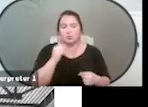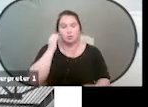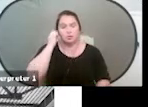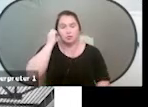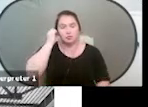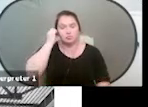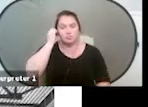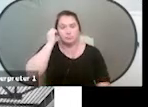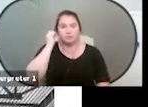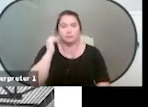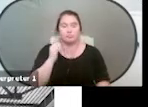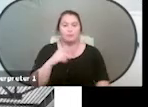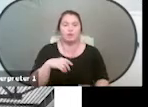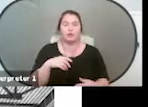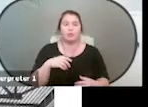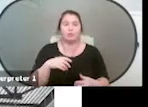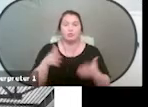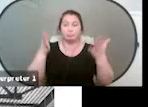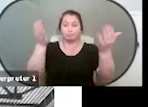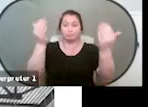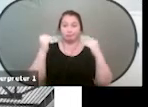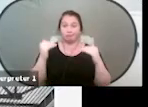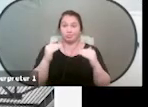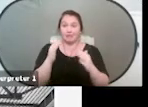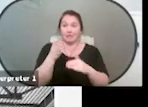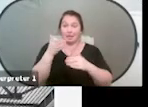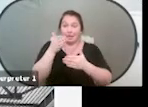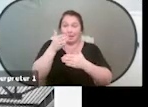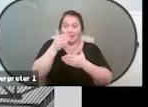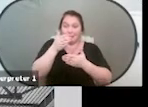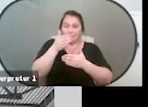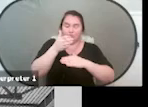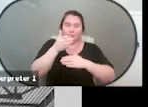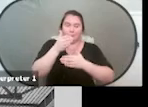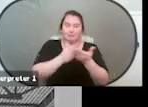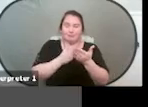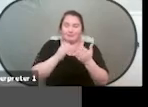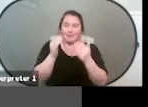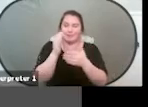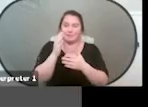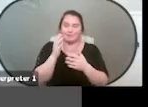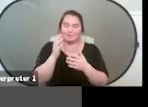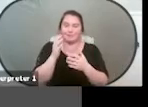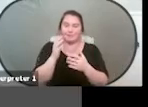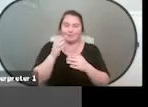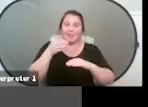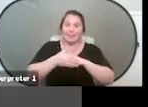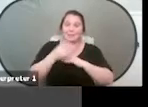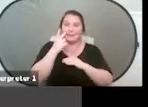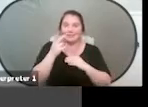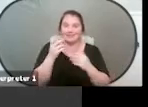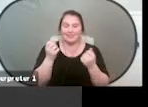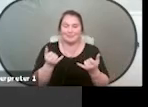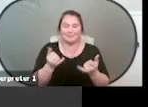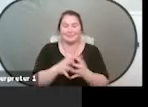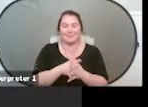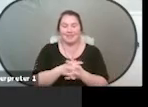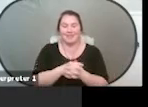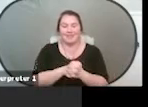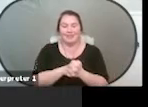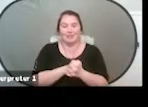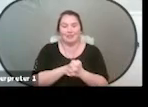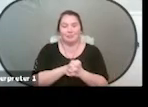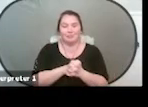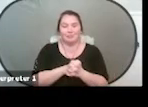Great. So if we could move on to the next section, if you want to advance the slide, Jessica. Thanks. And so I'm going to get us